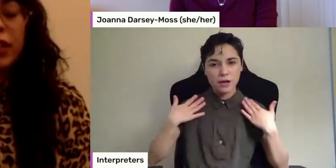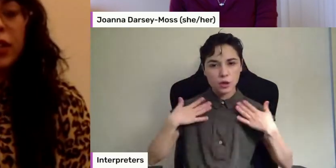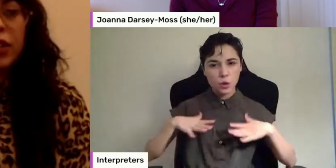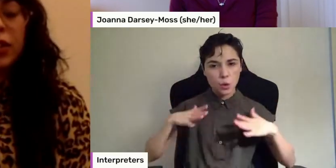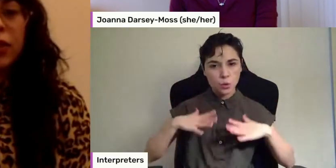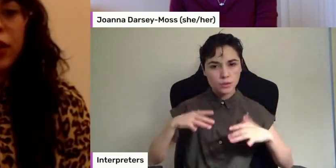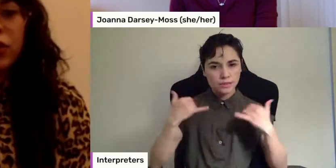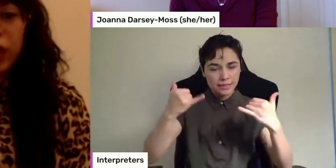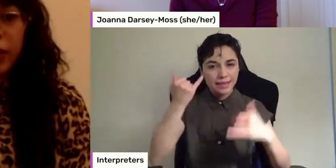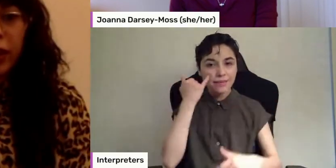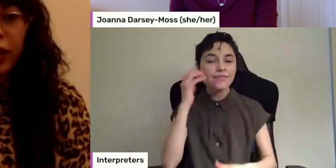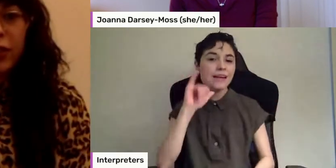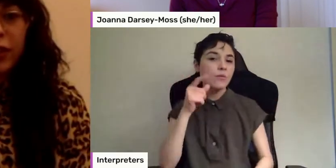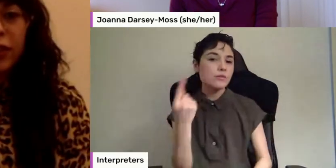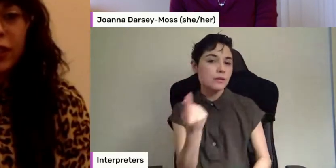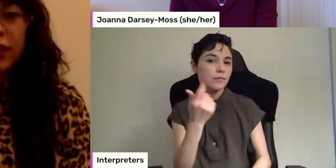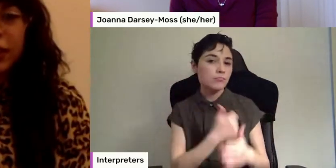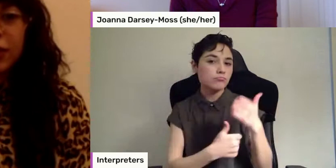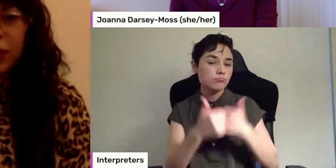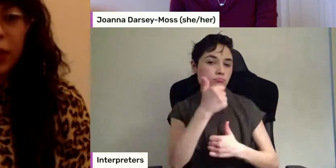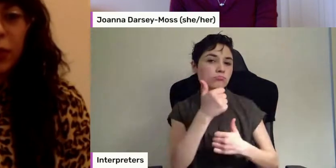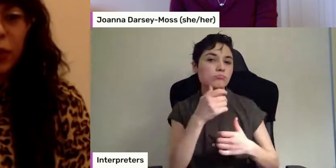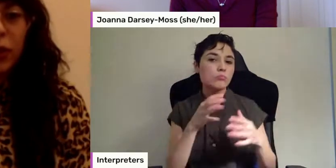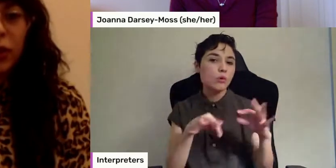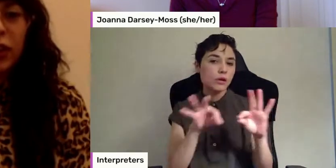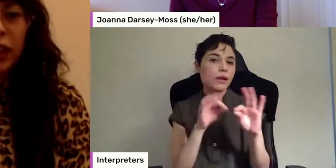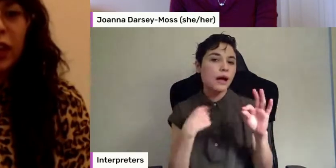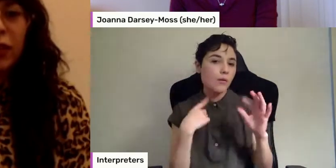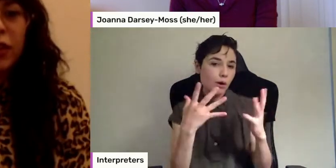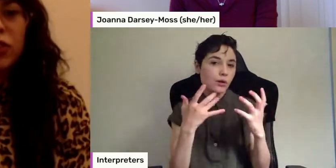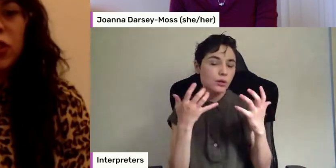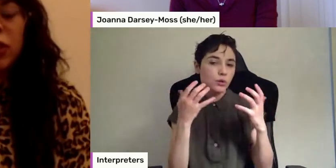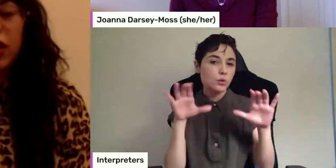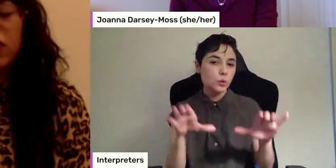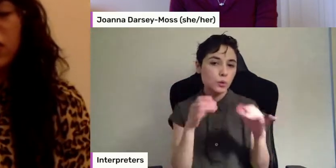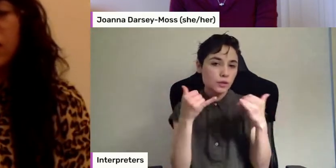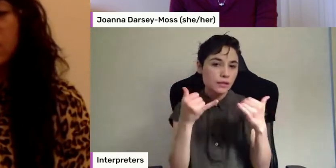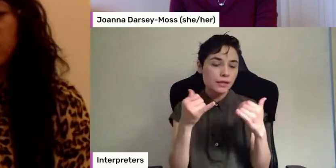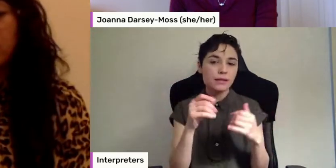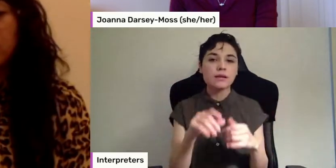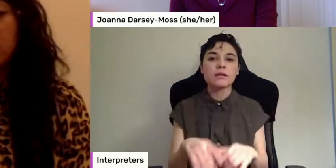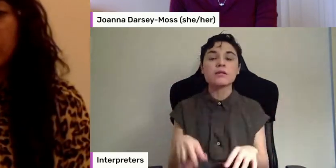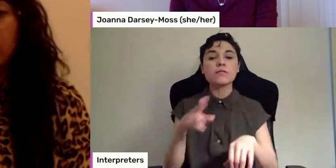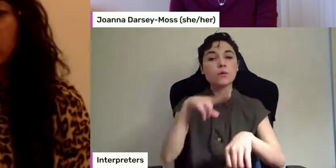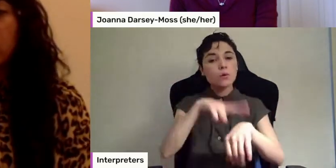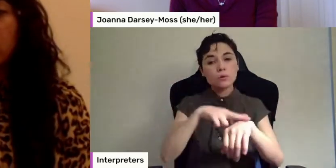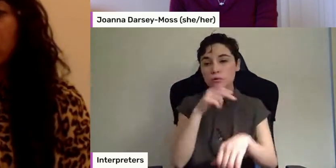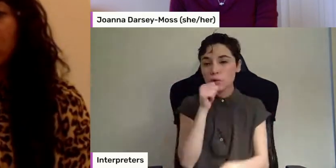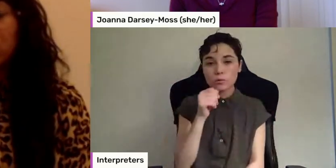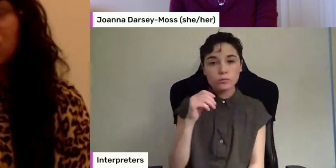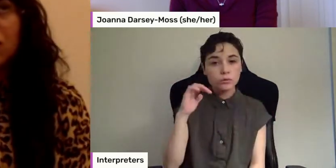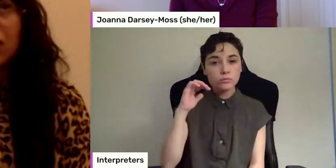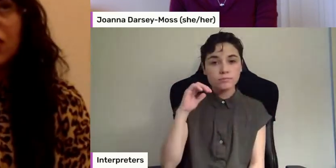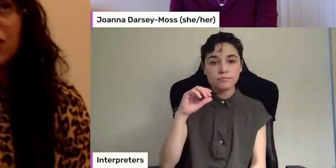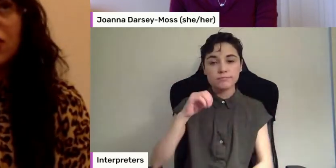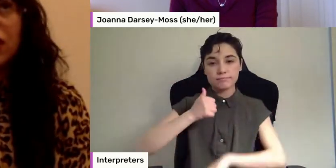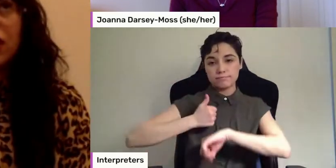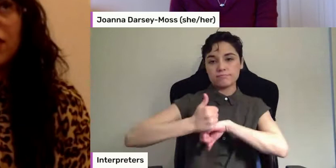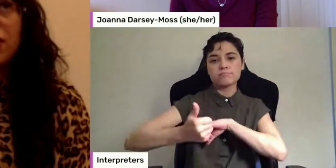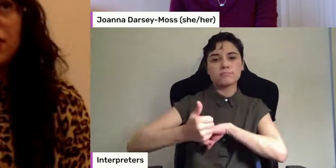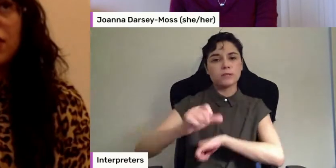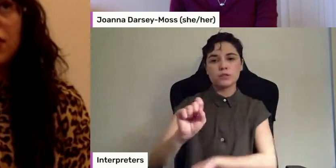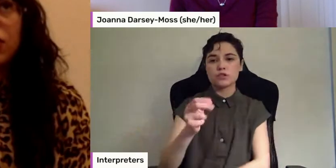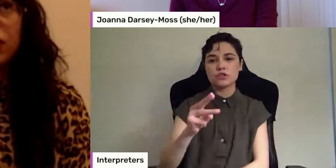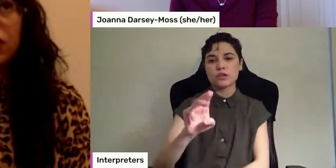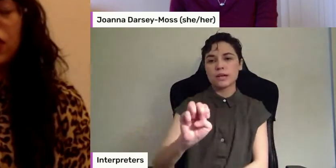to me to do. Without shaming ourselves, like, that's really important. Again, without shaming ourselves, but it's like, you know, just really those